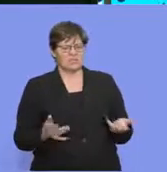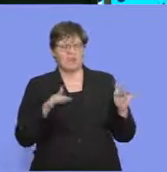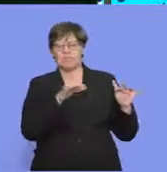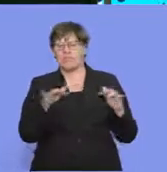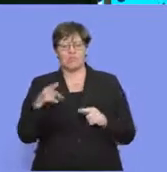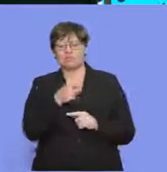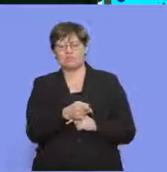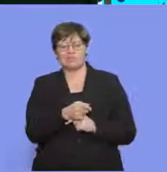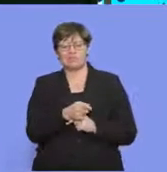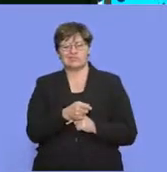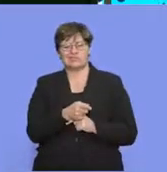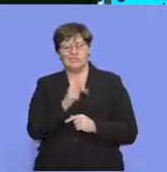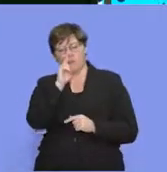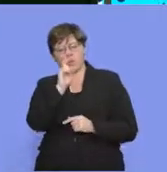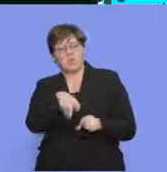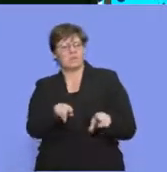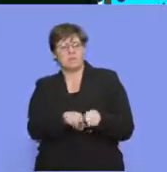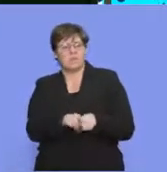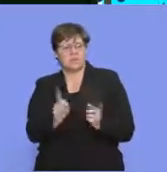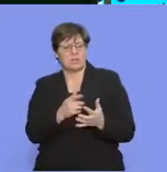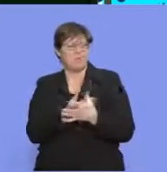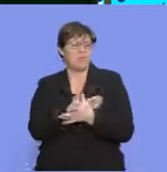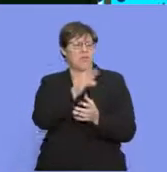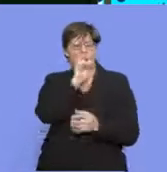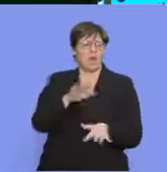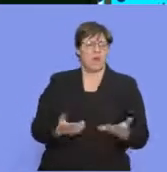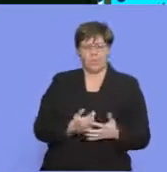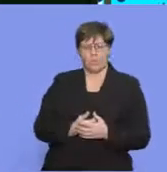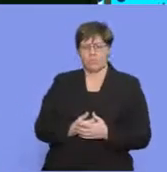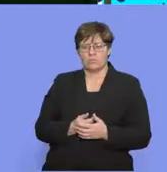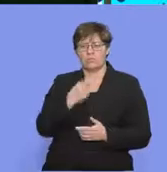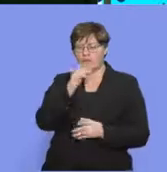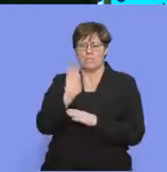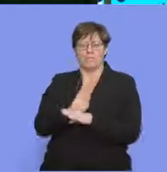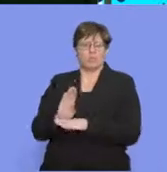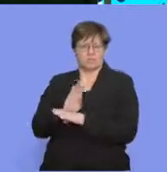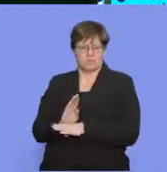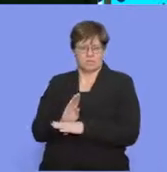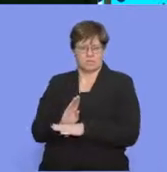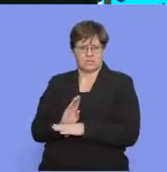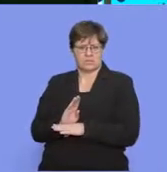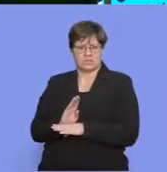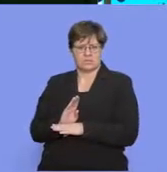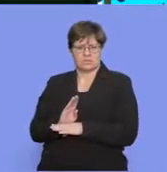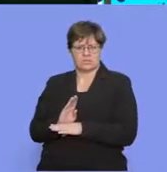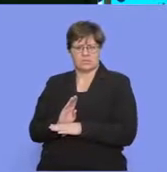does the population, or what does it look like? What does the butterfly look like? People might say they're brown. And